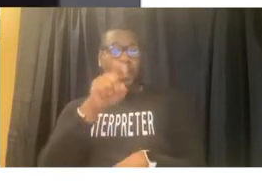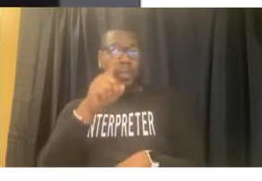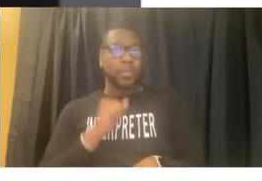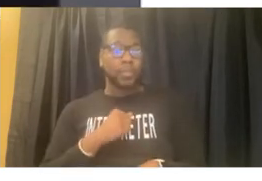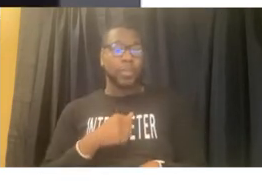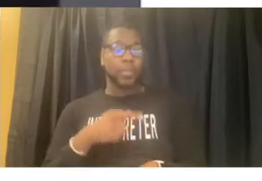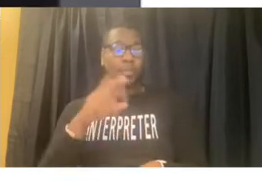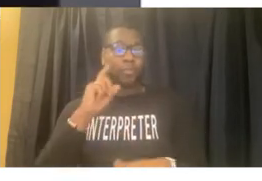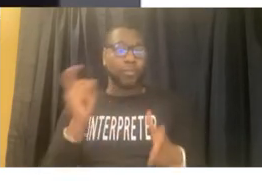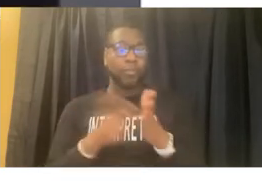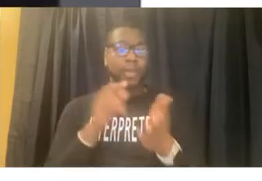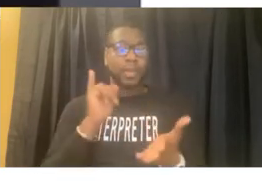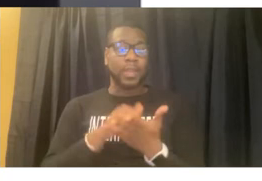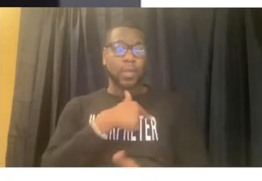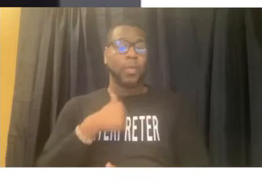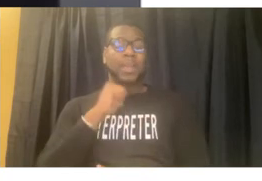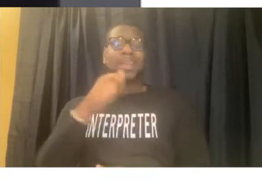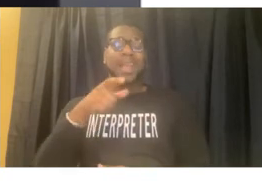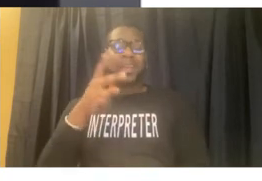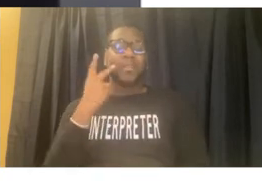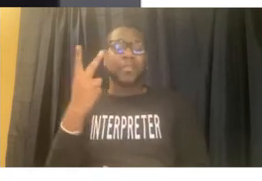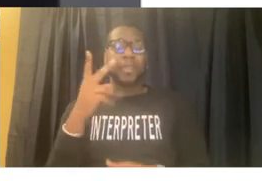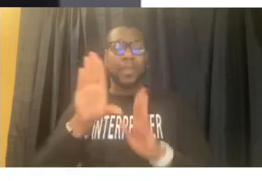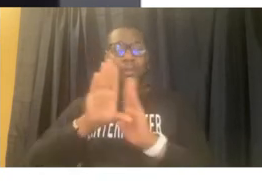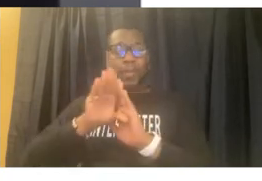We're not going to view this video because of time, but I encourage you to